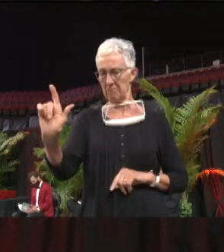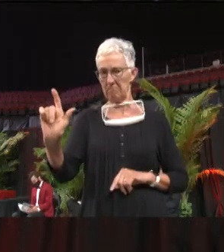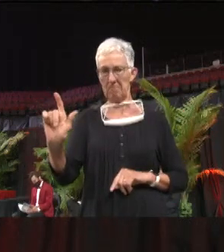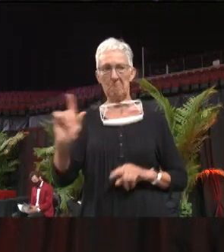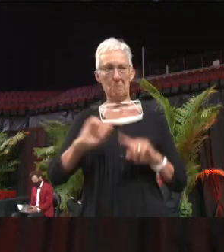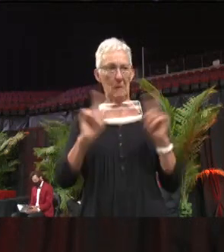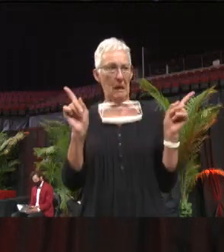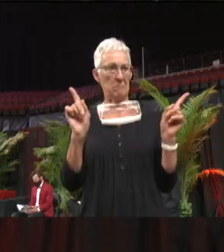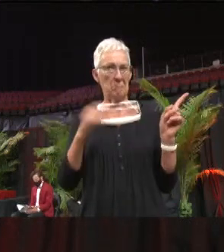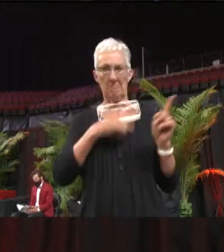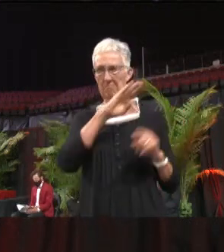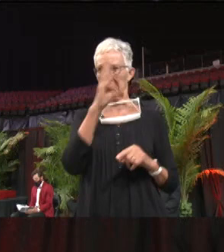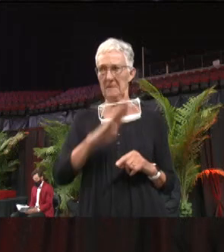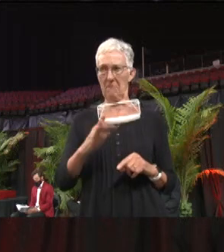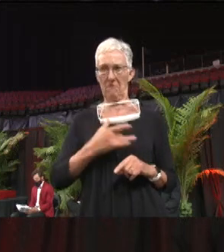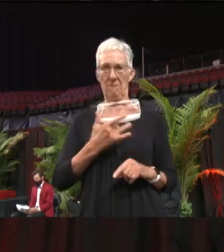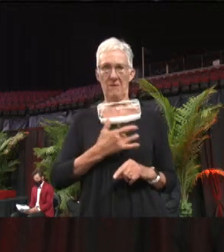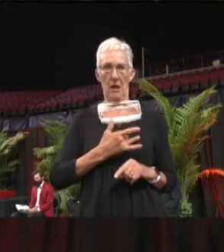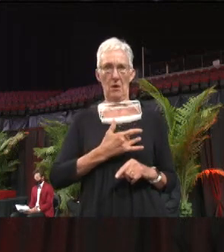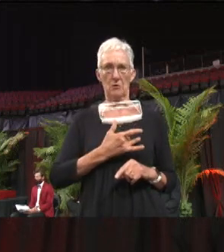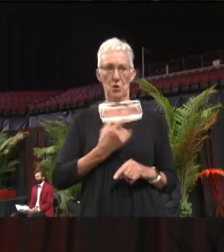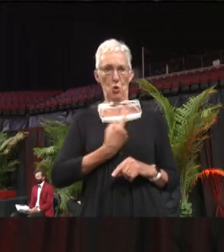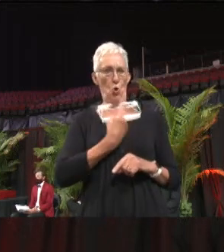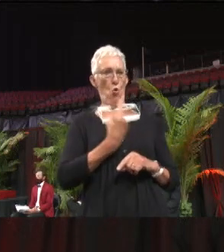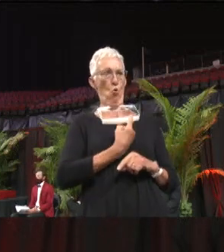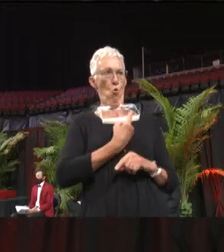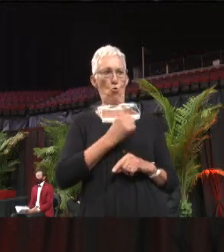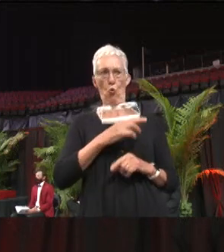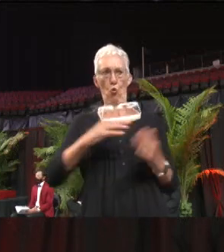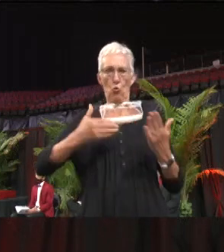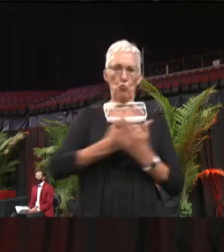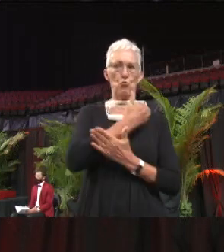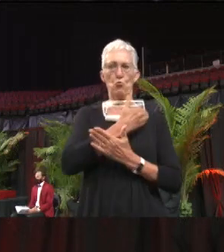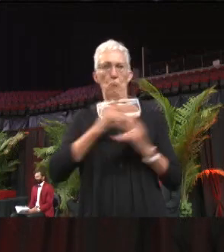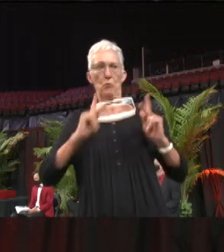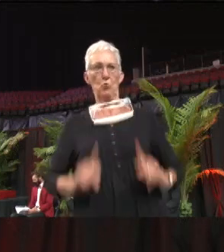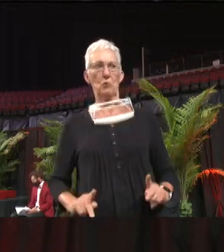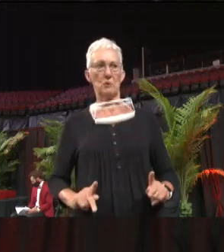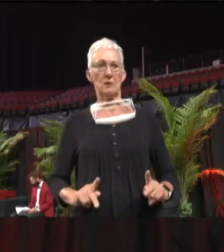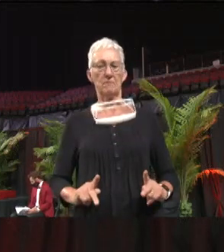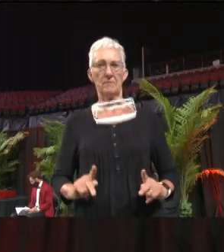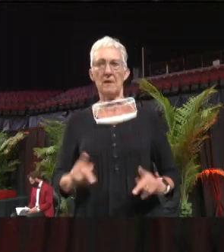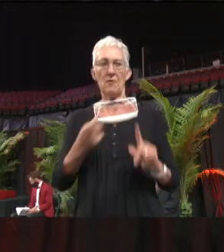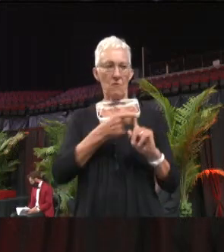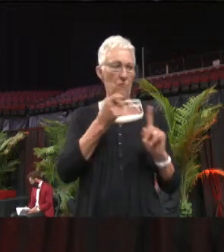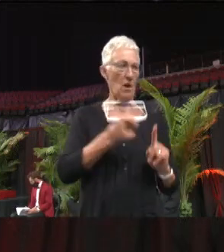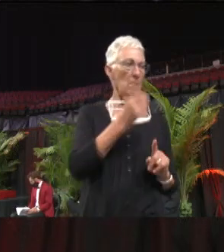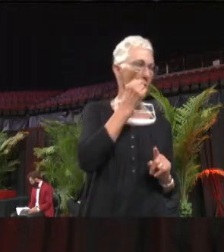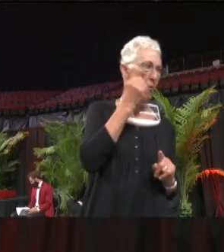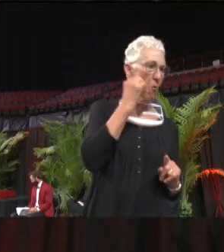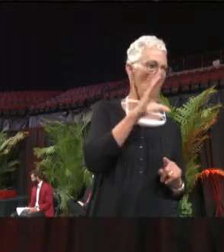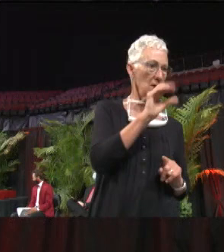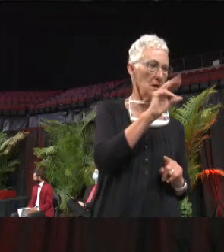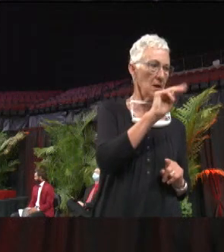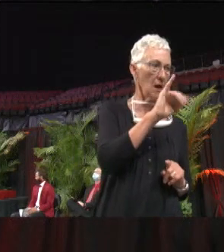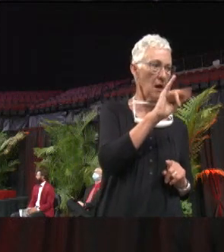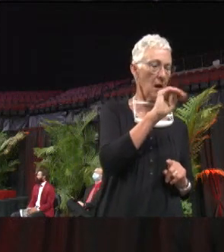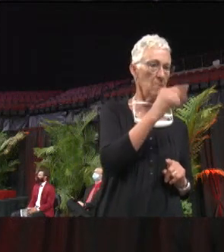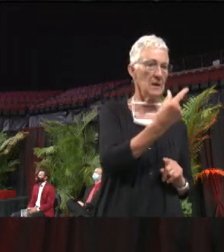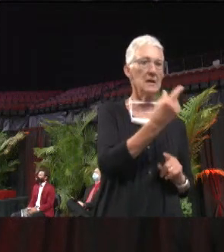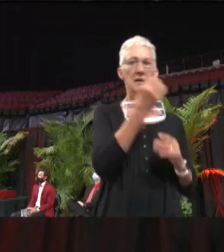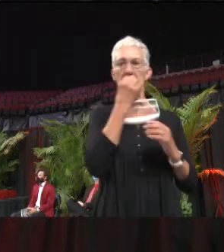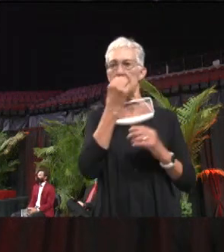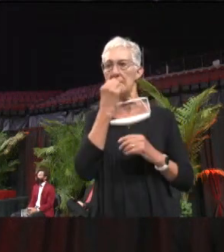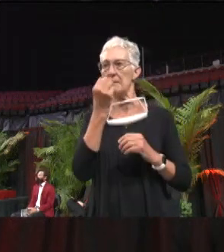I feel like the new girl or an outsider. From my first Festivus to homecoming to Link Crew Freshman Day to eating lunch with